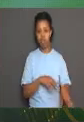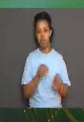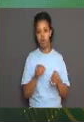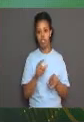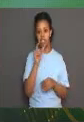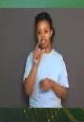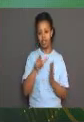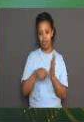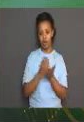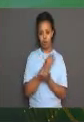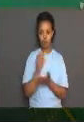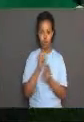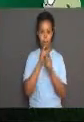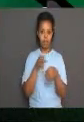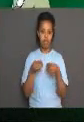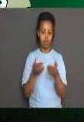to answer the question.